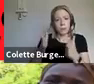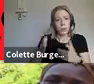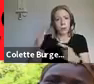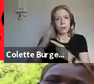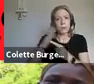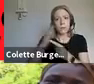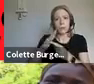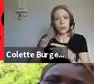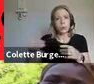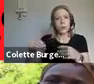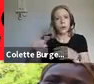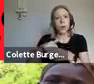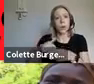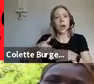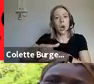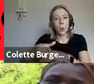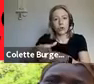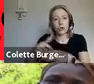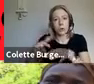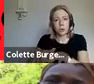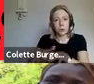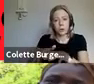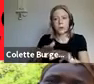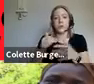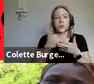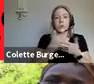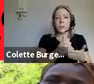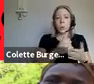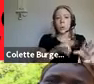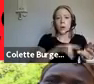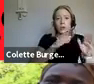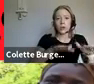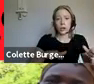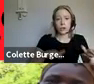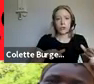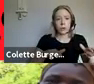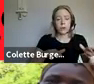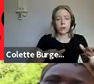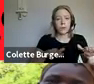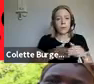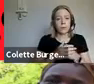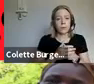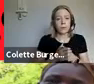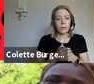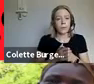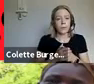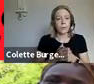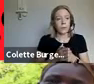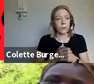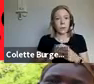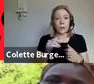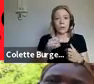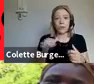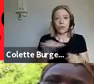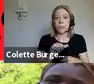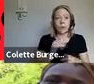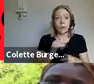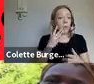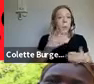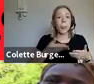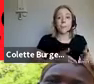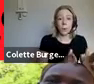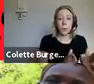definitely as a key principle of supporting young children as soon as they're born. But we also believe that